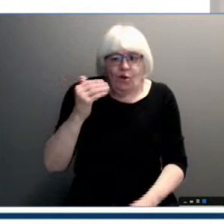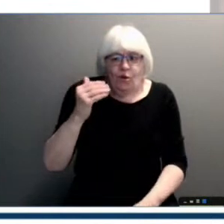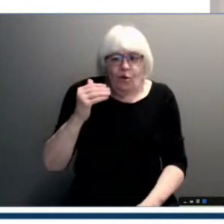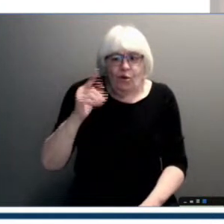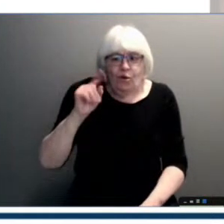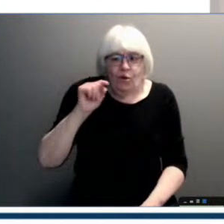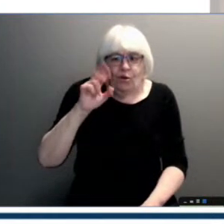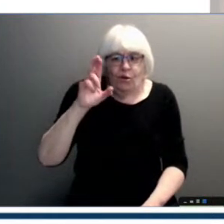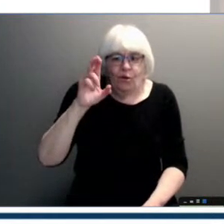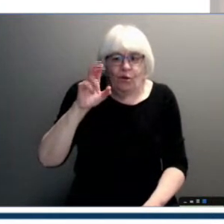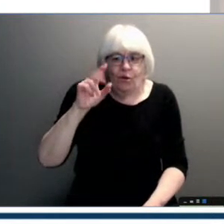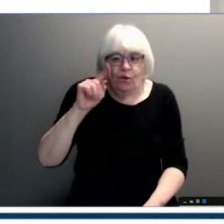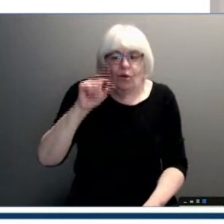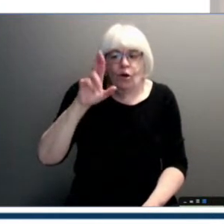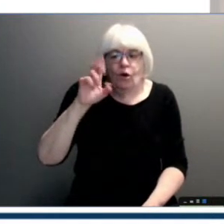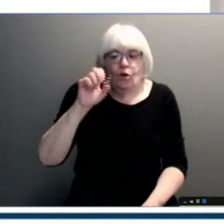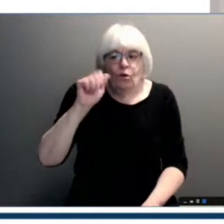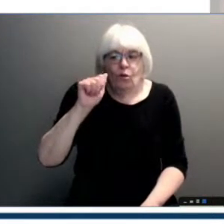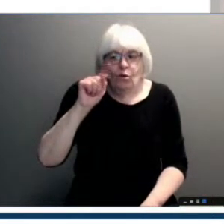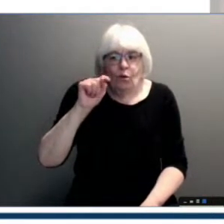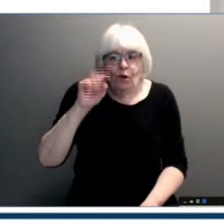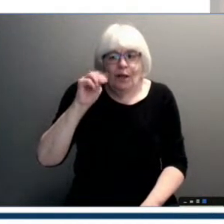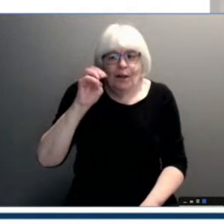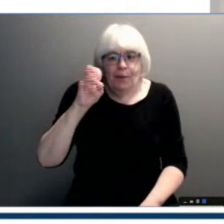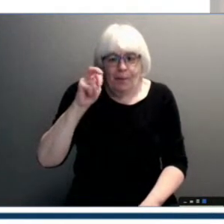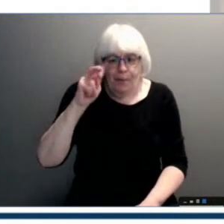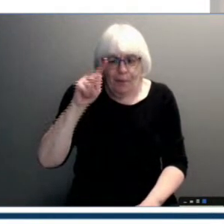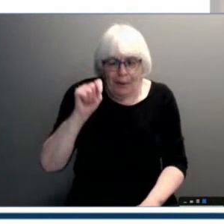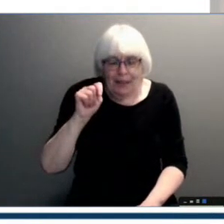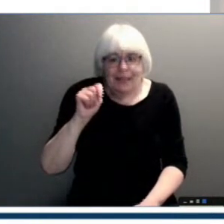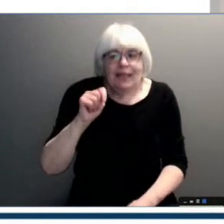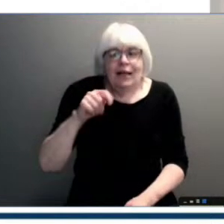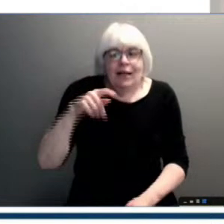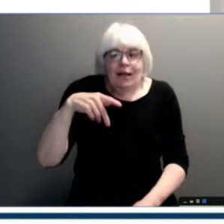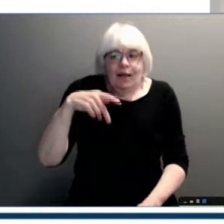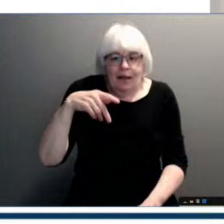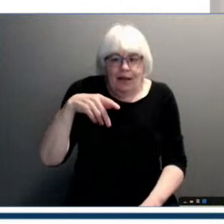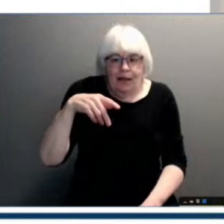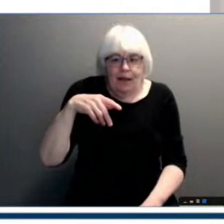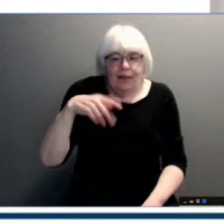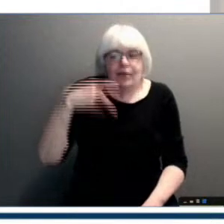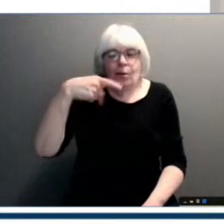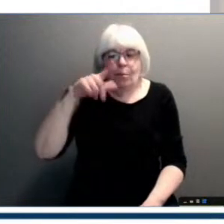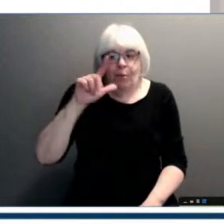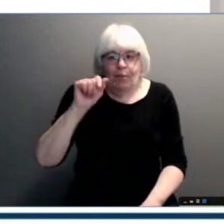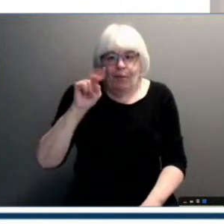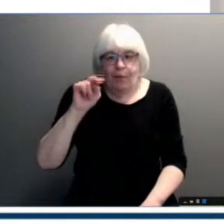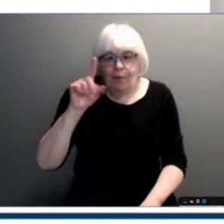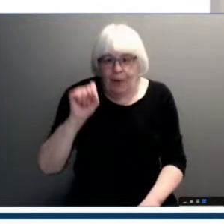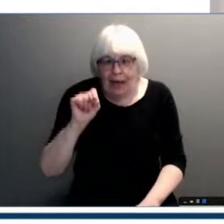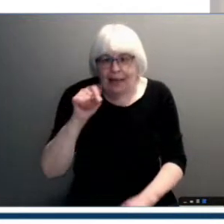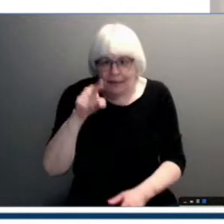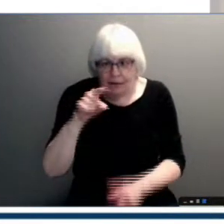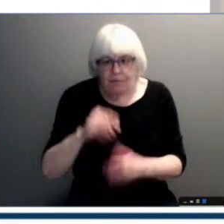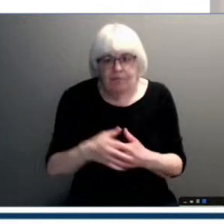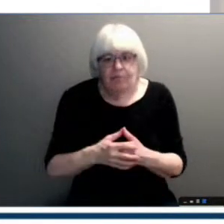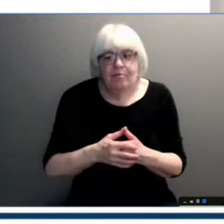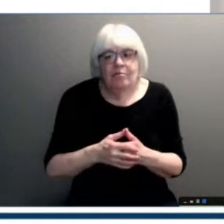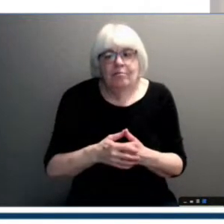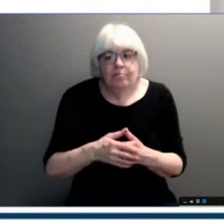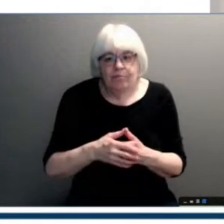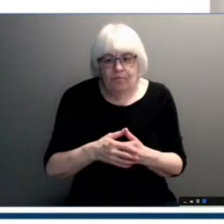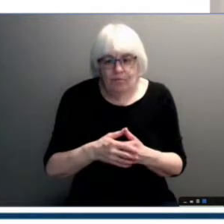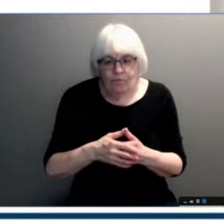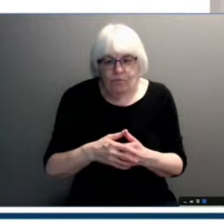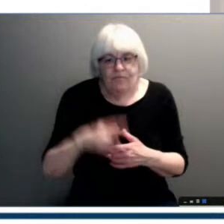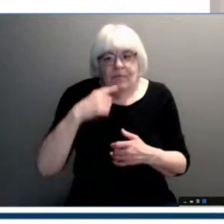I've always, as much as the company wanted to enter settlement discussions with the province, I always we said no to that and